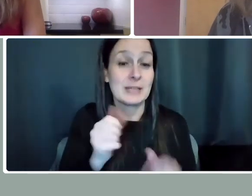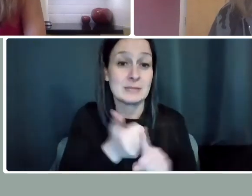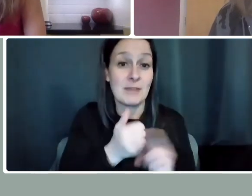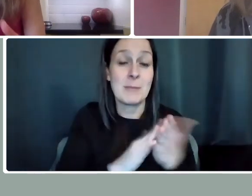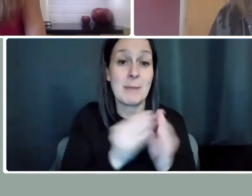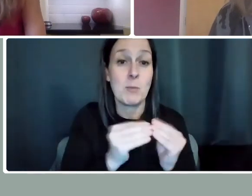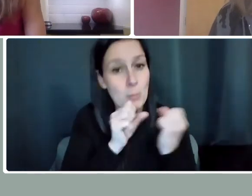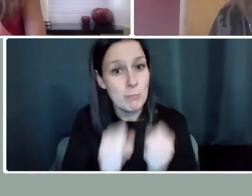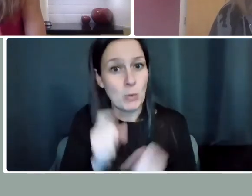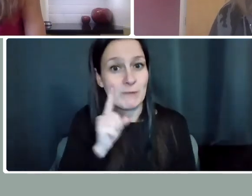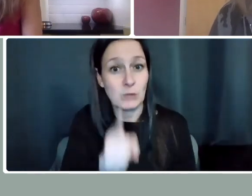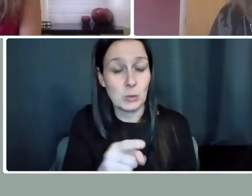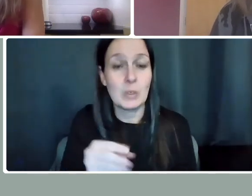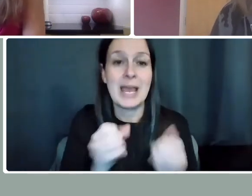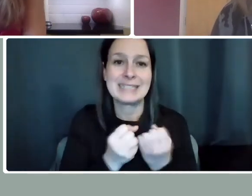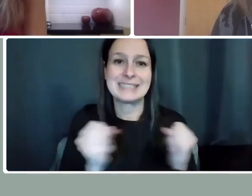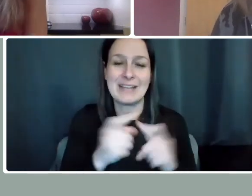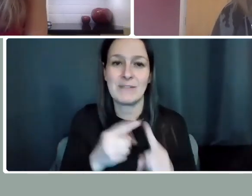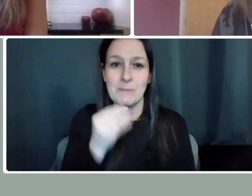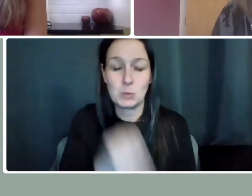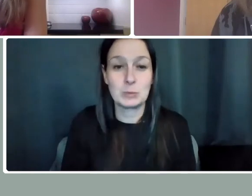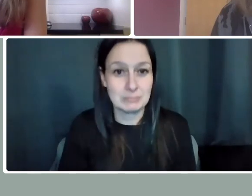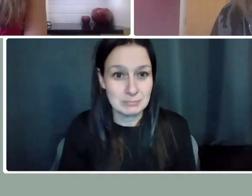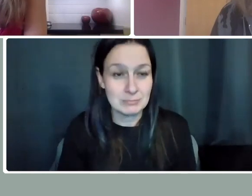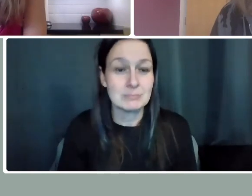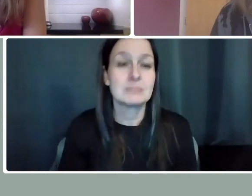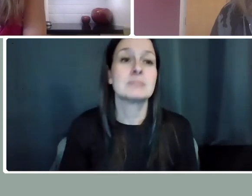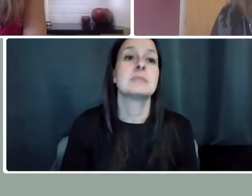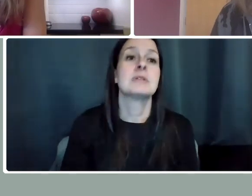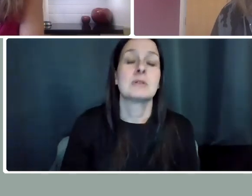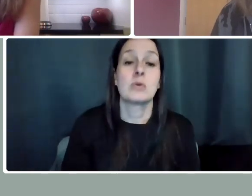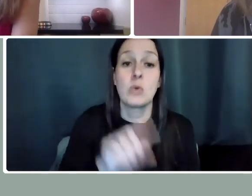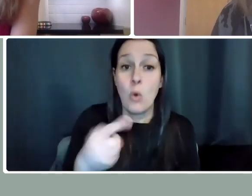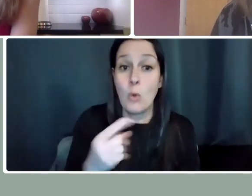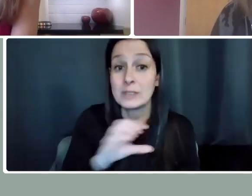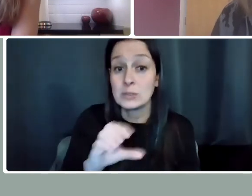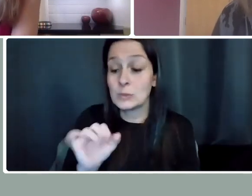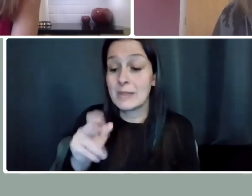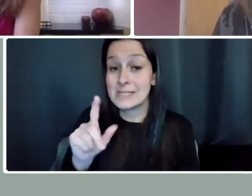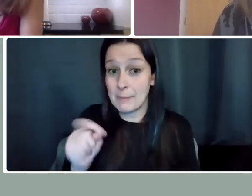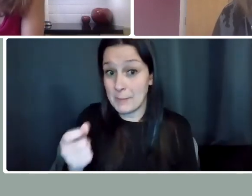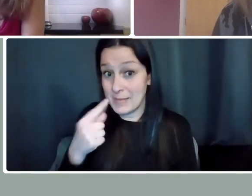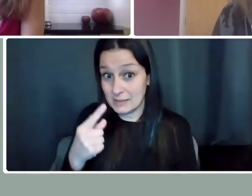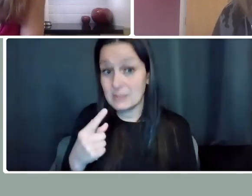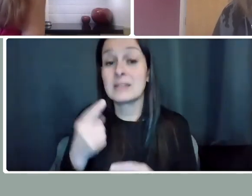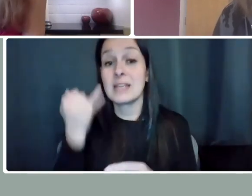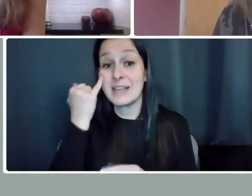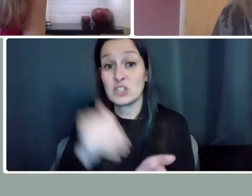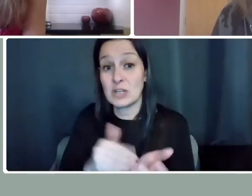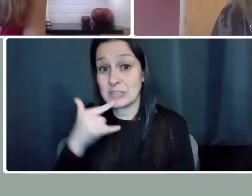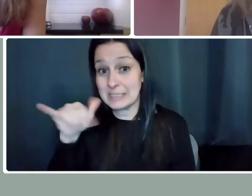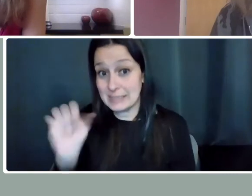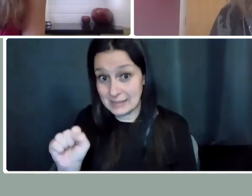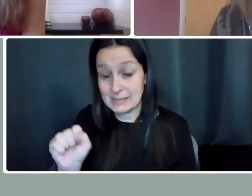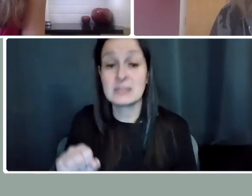for you and safe from food. So only do the supplement if you get your, you know, physician's blessing, but everybody could